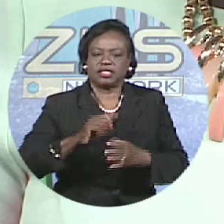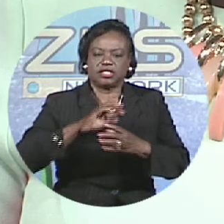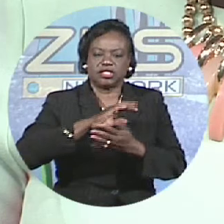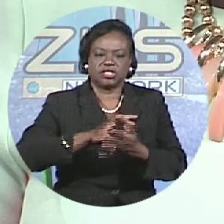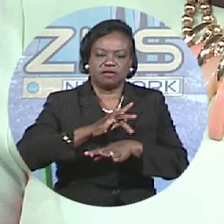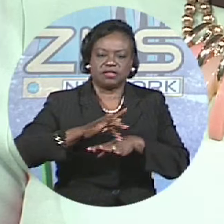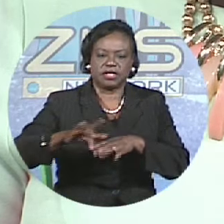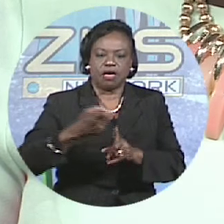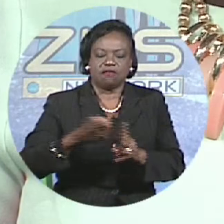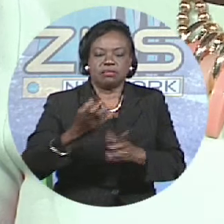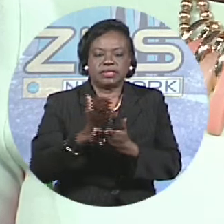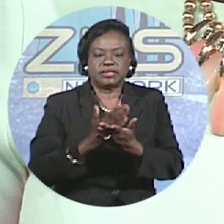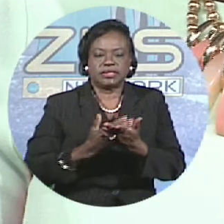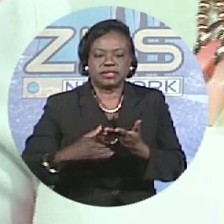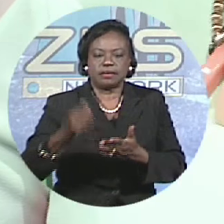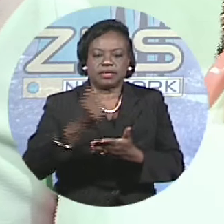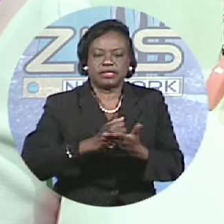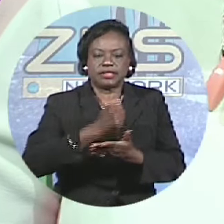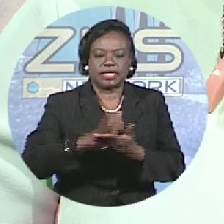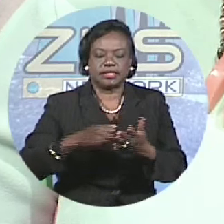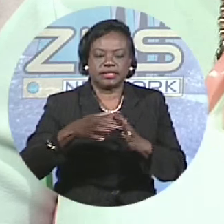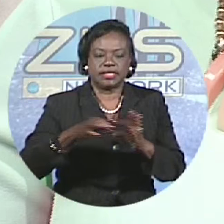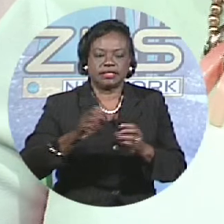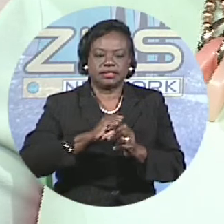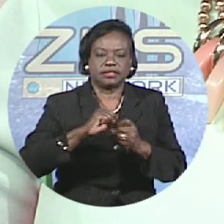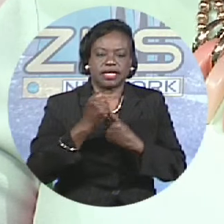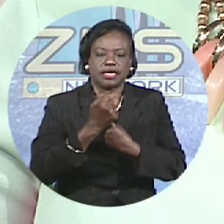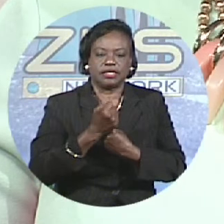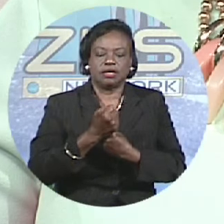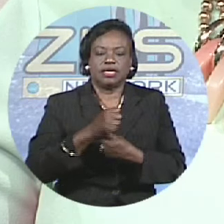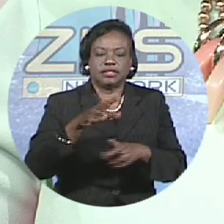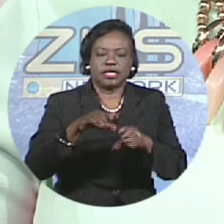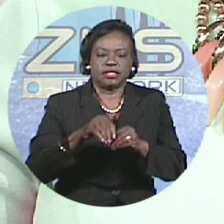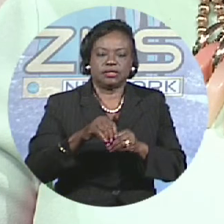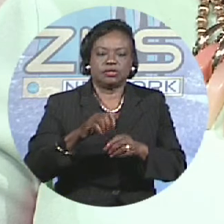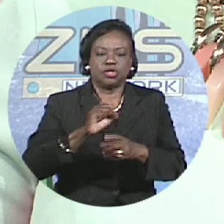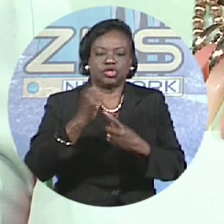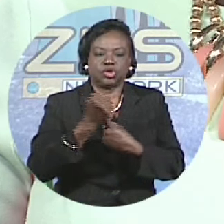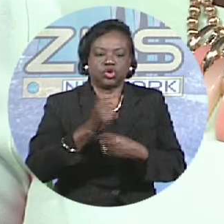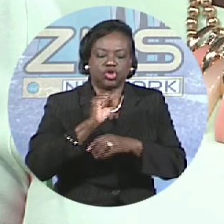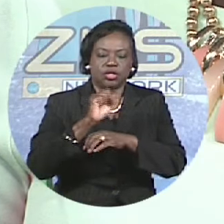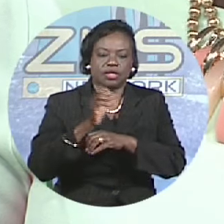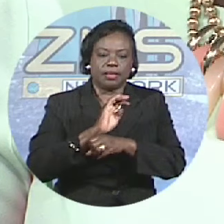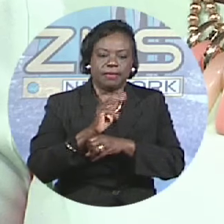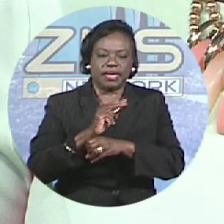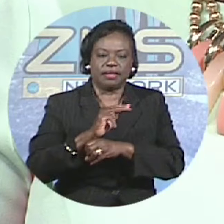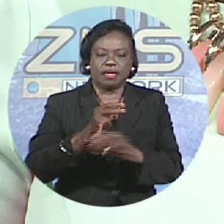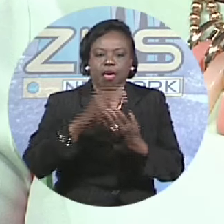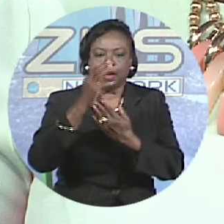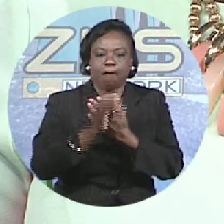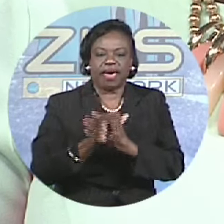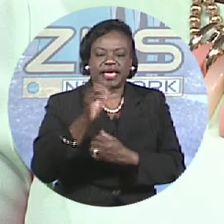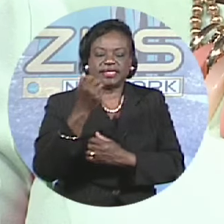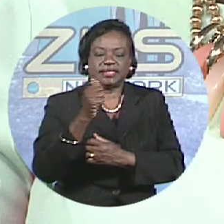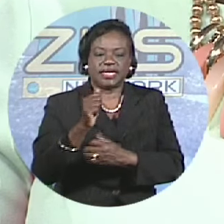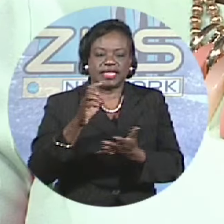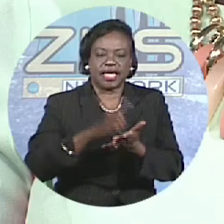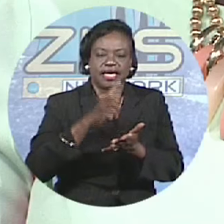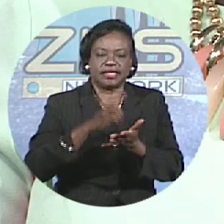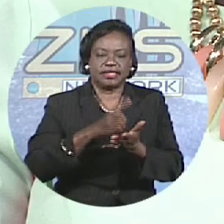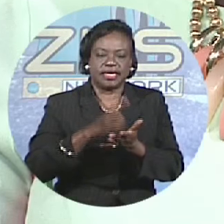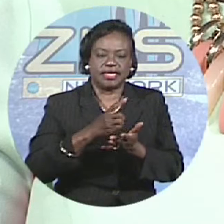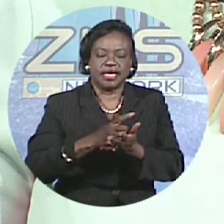some sectors of the community who have taken to social media. The May 10th date is also the anniversary of the sinking of the